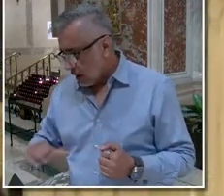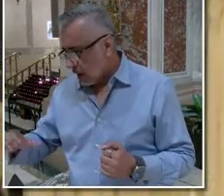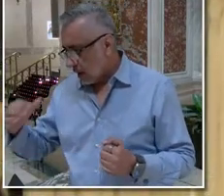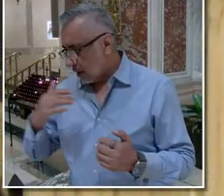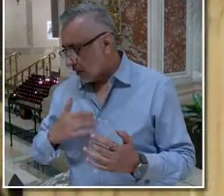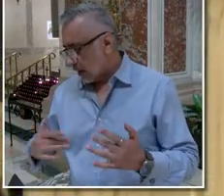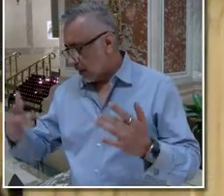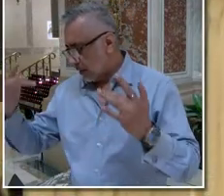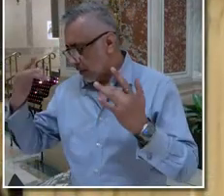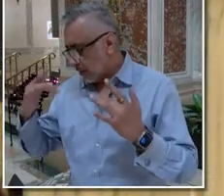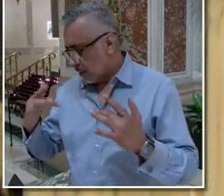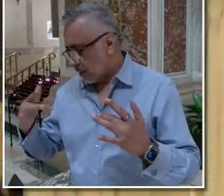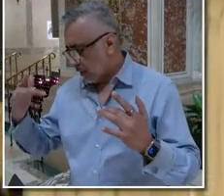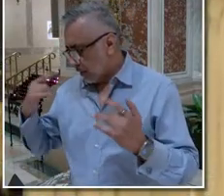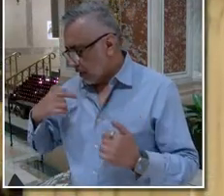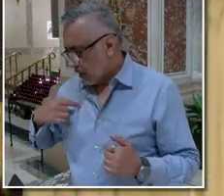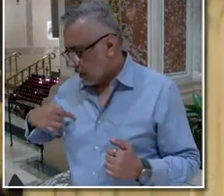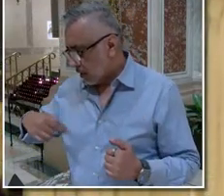Christe,